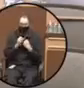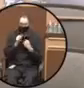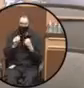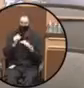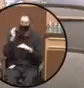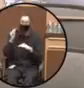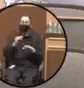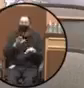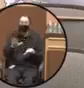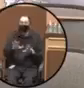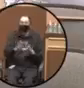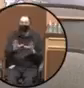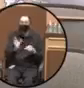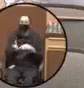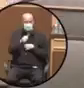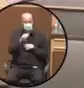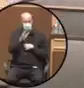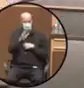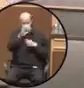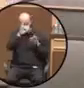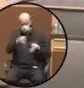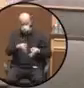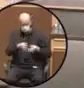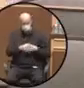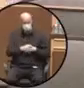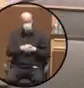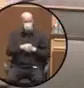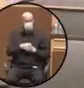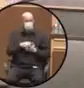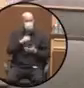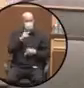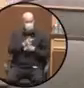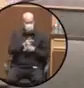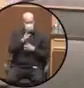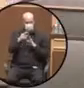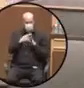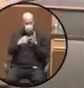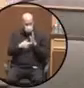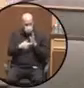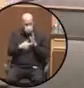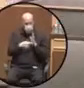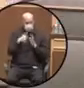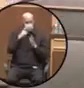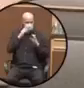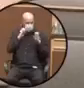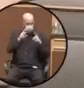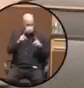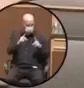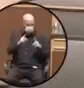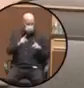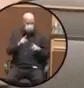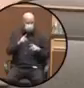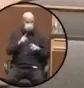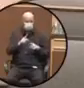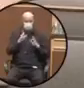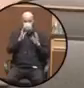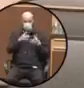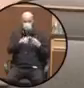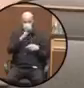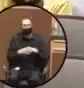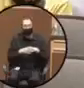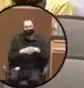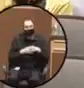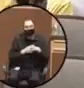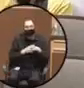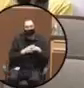overstepping. Make masks optional. As a school board, please keep your rulemaking to educational decisions and leave the medical decisions to the parents. Thank